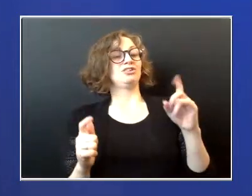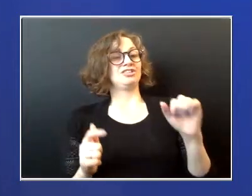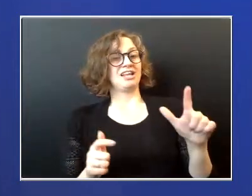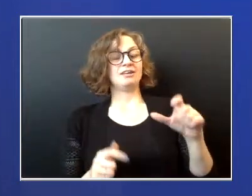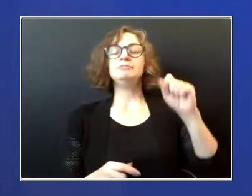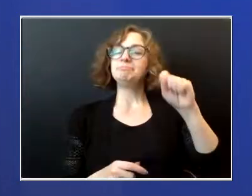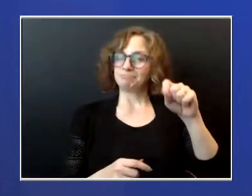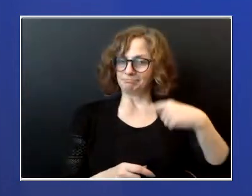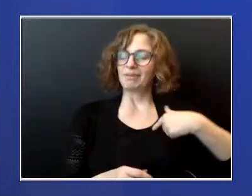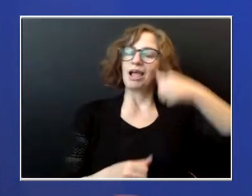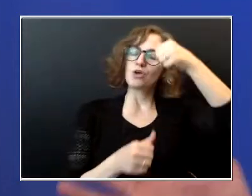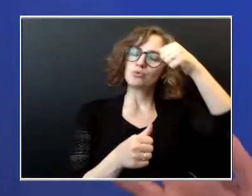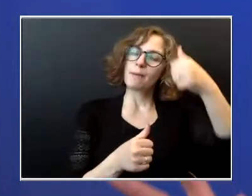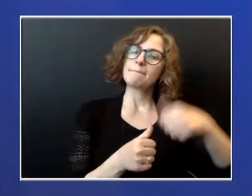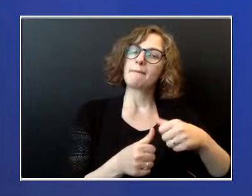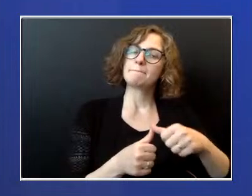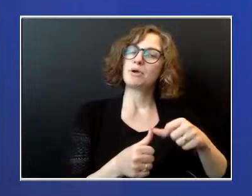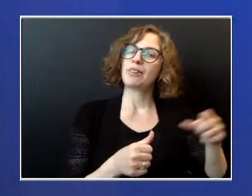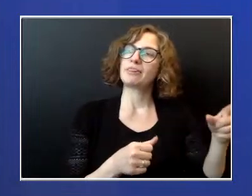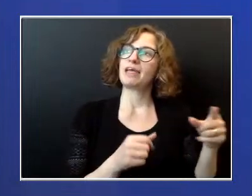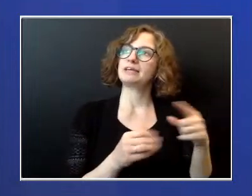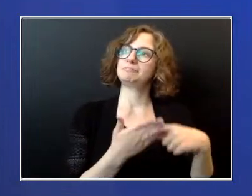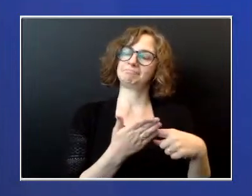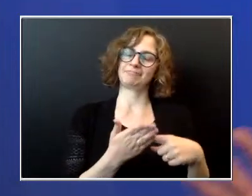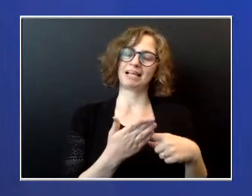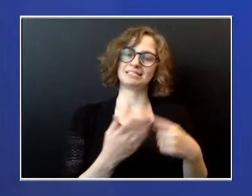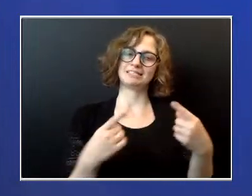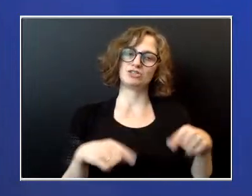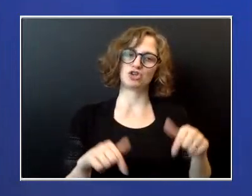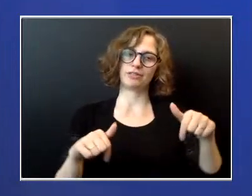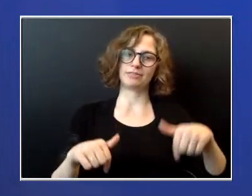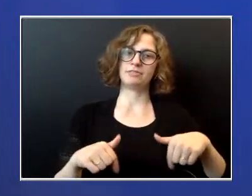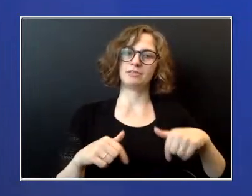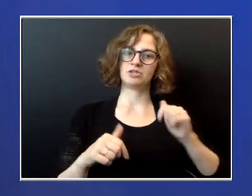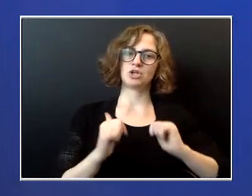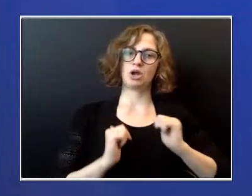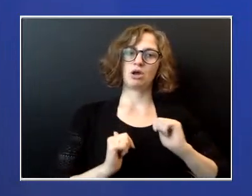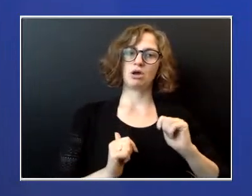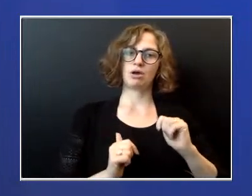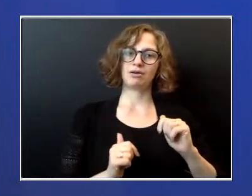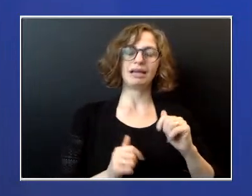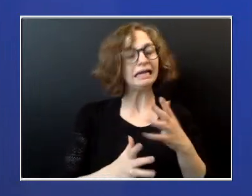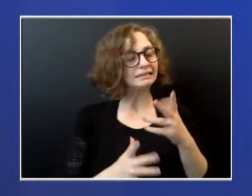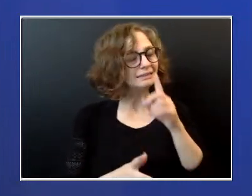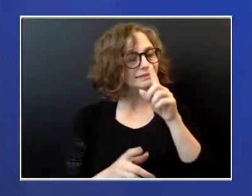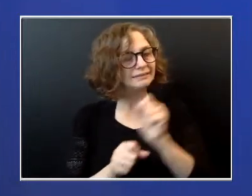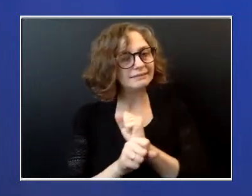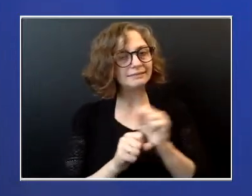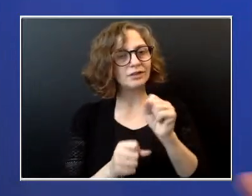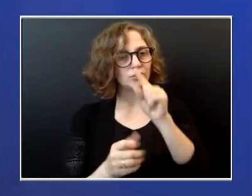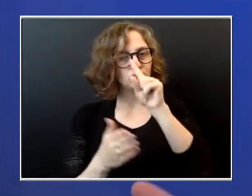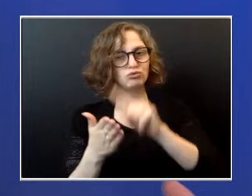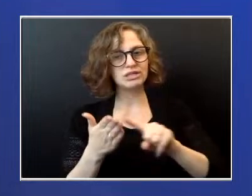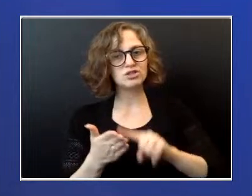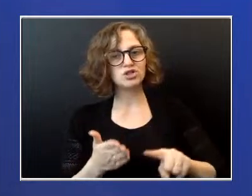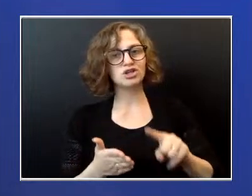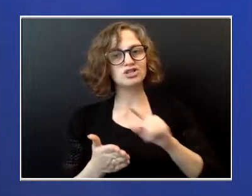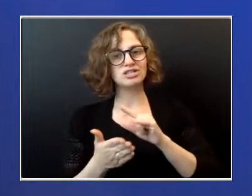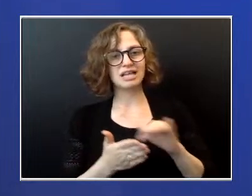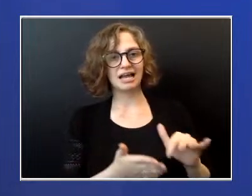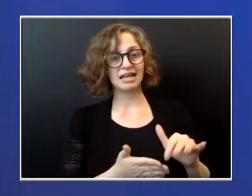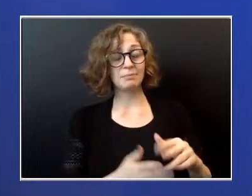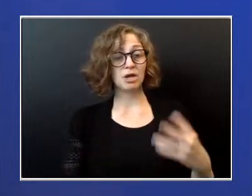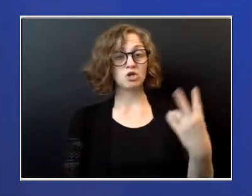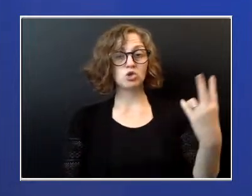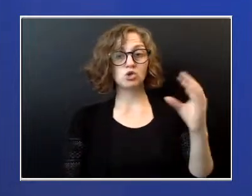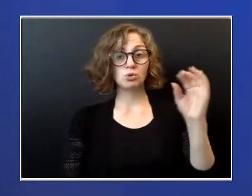in the show, but 2% of the time, I mean, it is a research study, right? But 2% of the time, they will